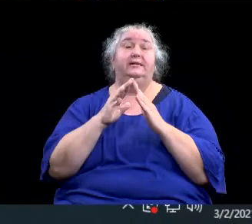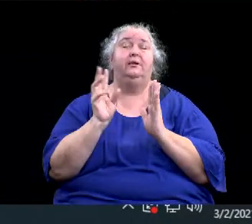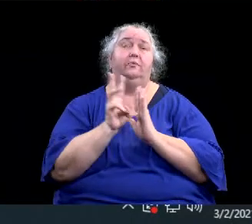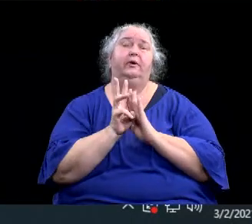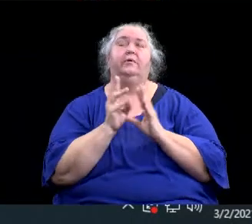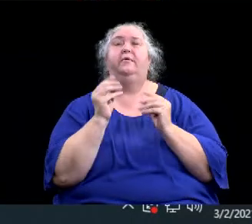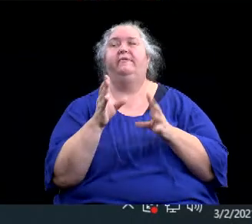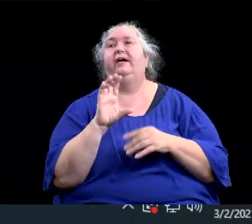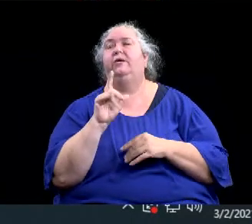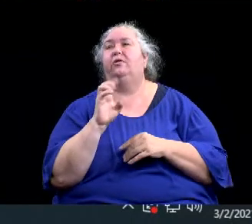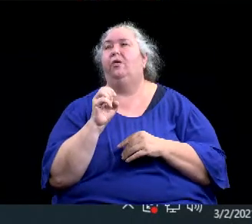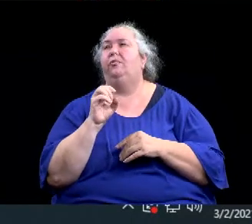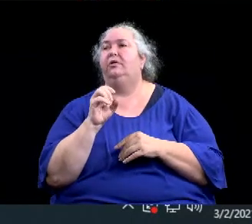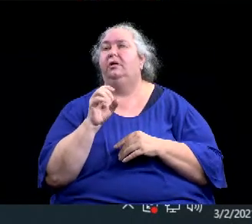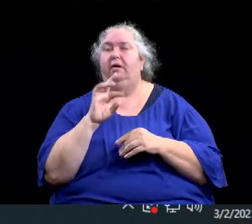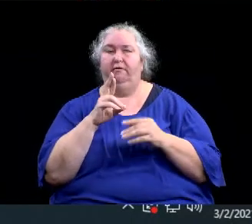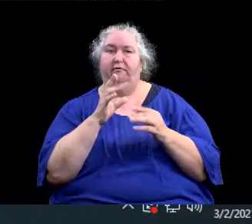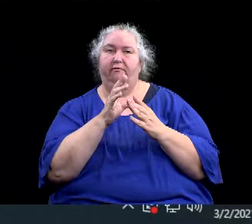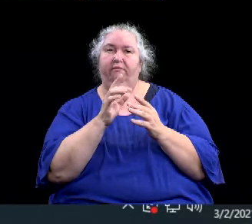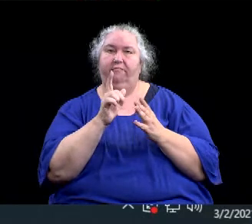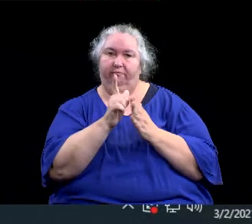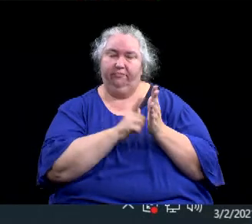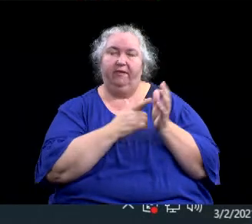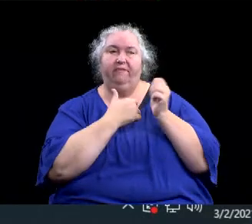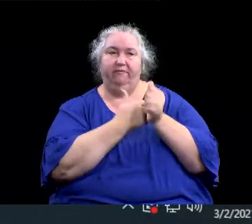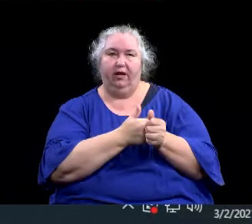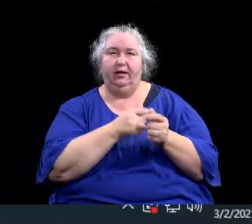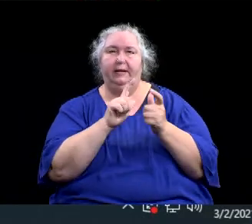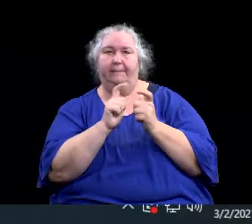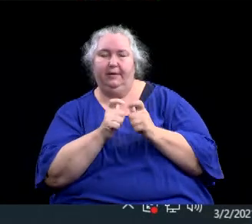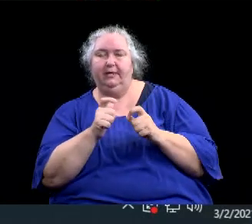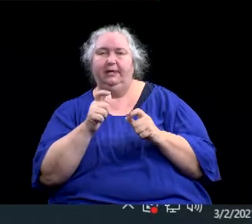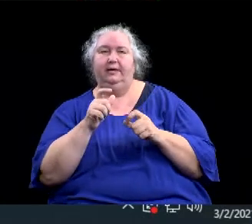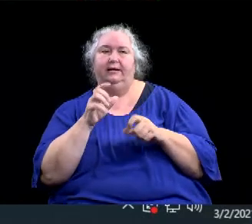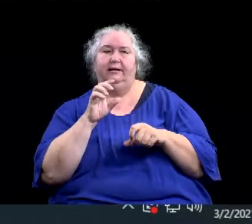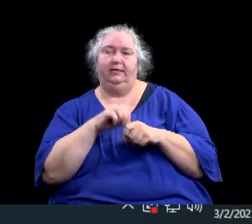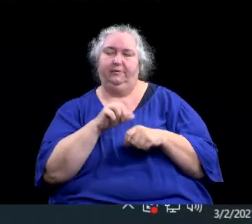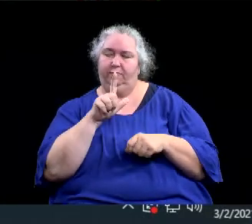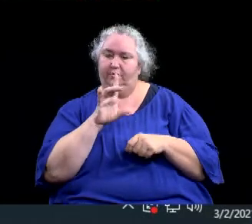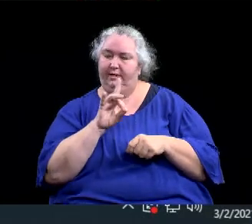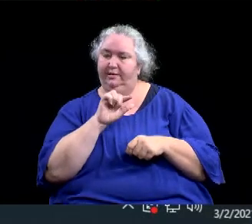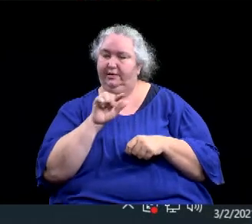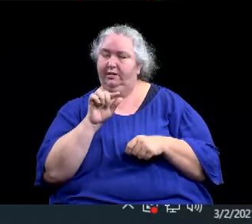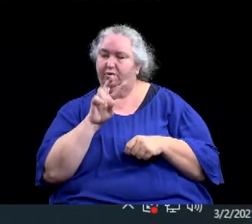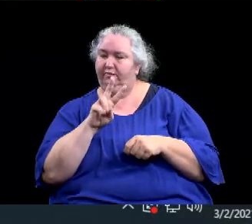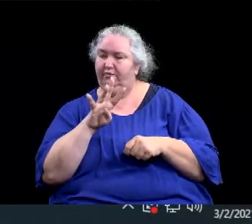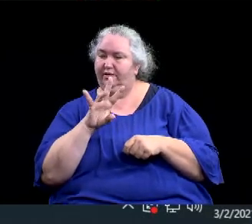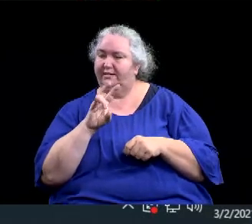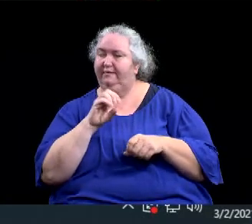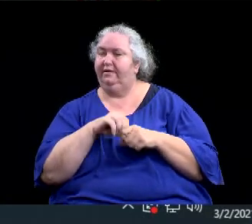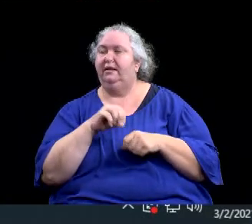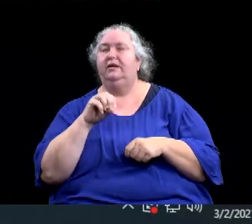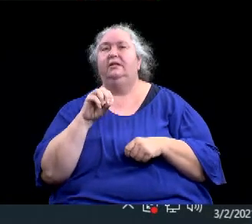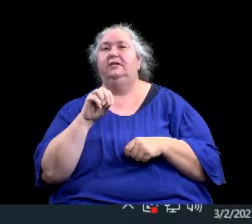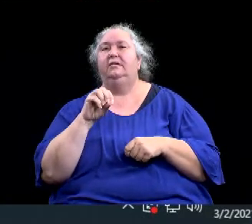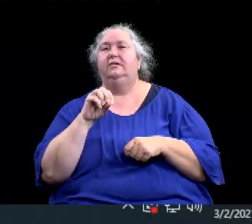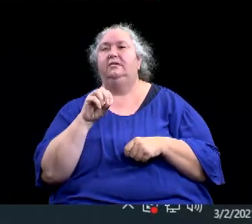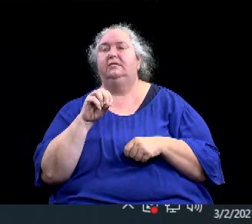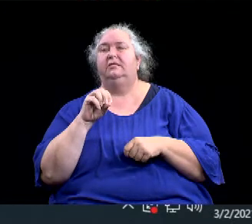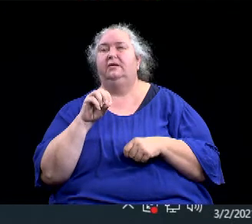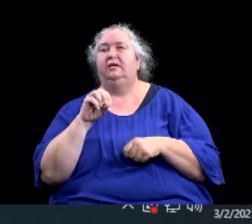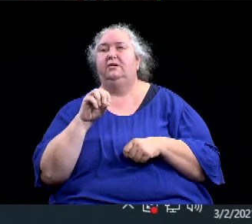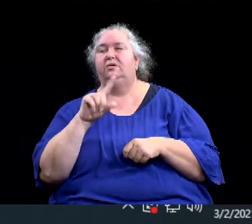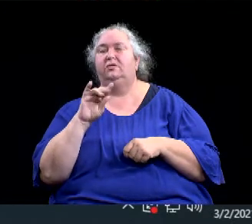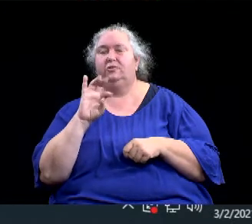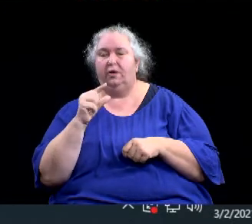by revising Section 28-247 and Chapter 28 zoning of said code. Providing the zoning map shall be changed that certain property described as